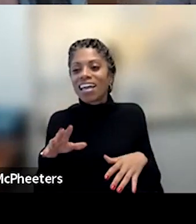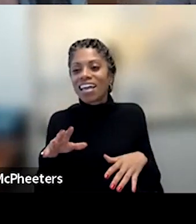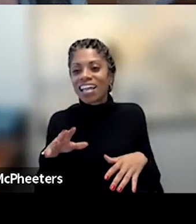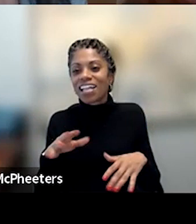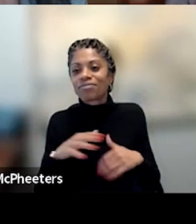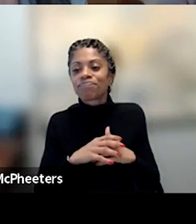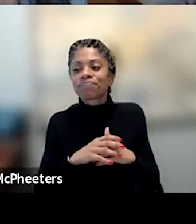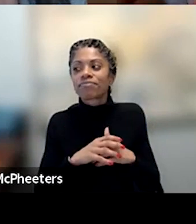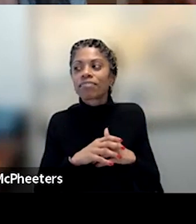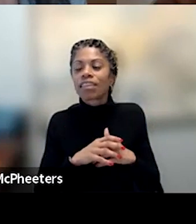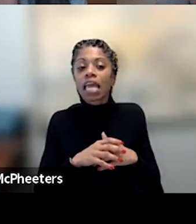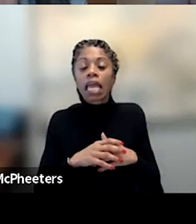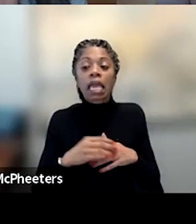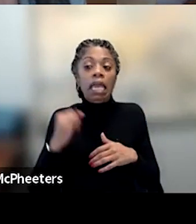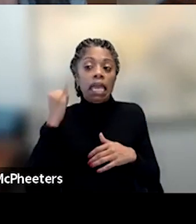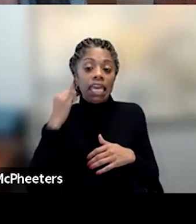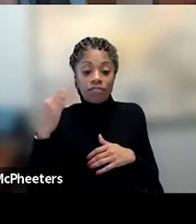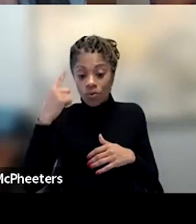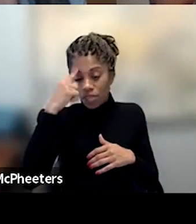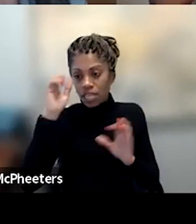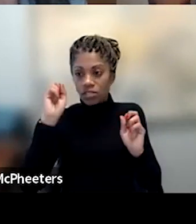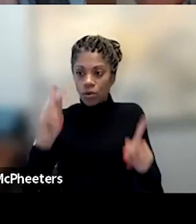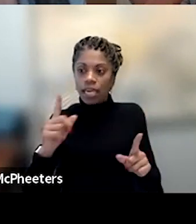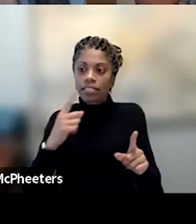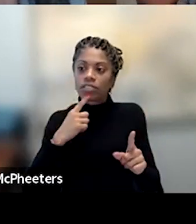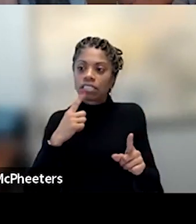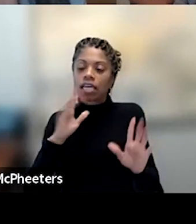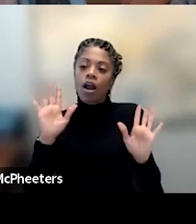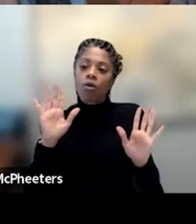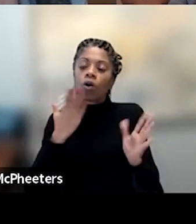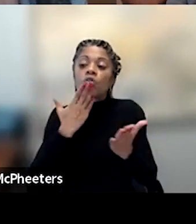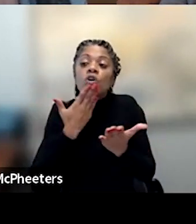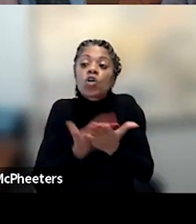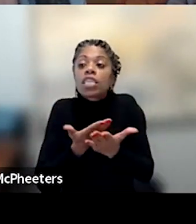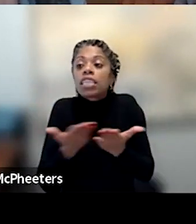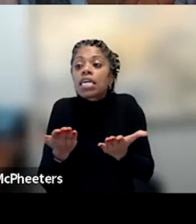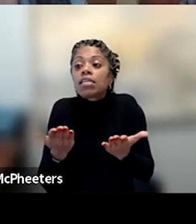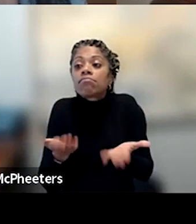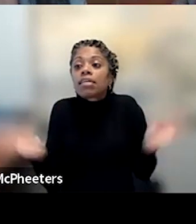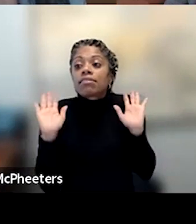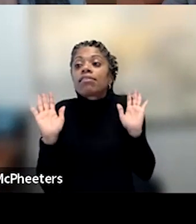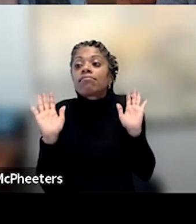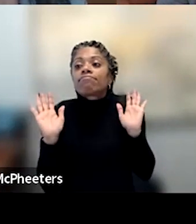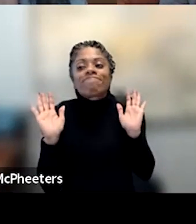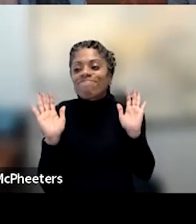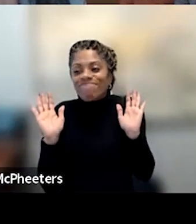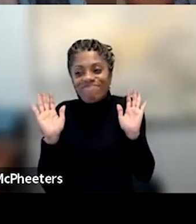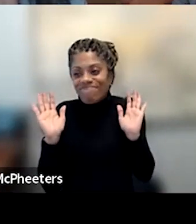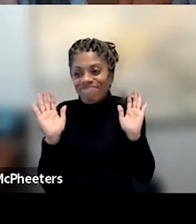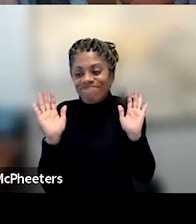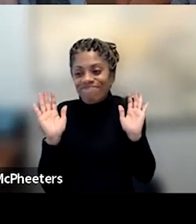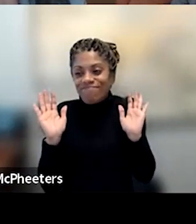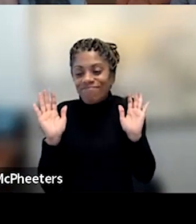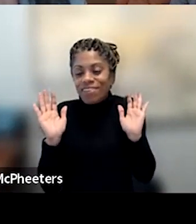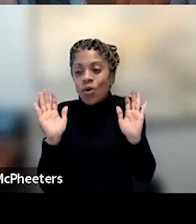to get called out either externally or internally. We know that the dynamics of the workforce are different and the Z's are relentless. And